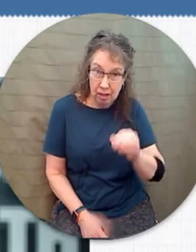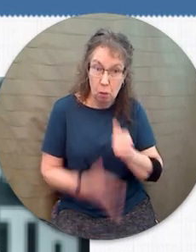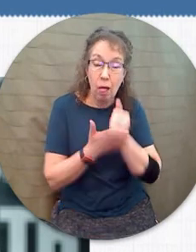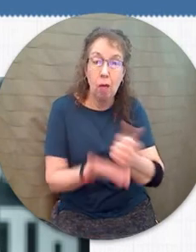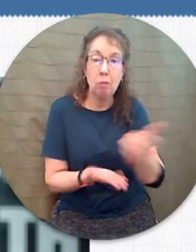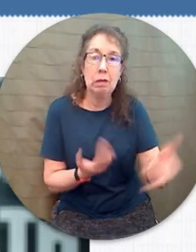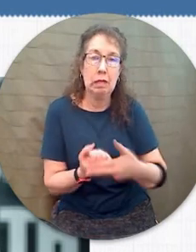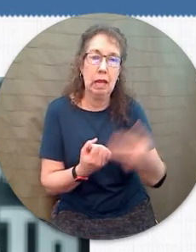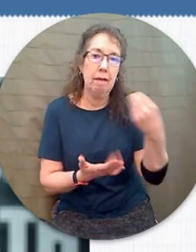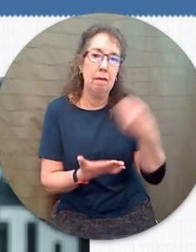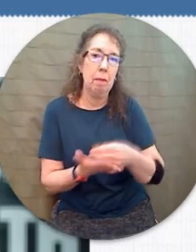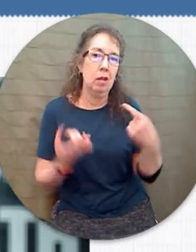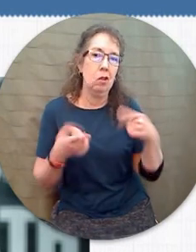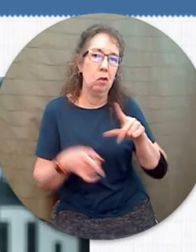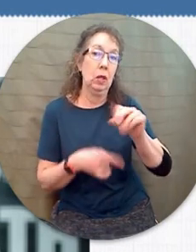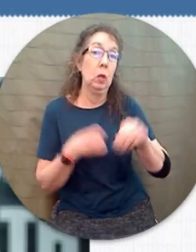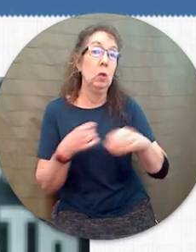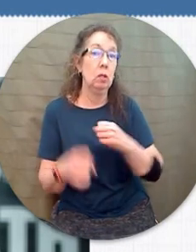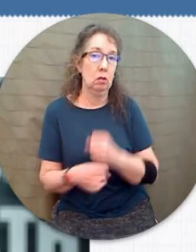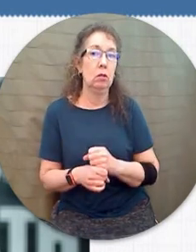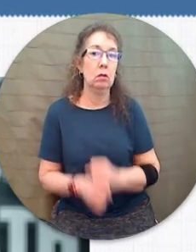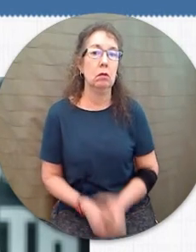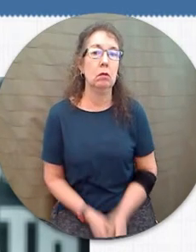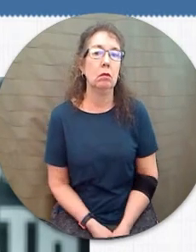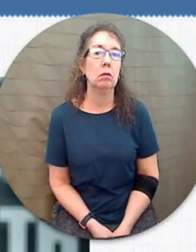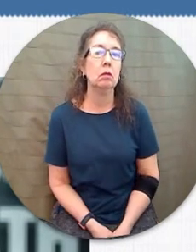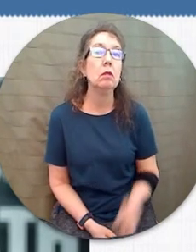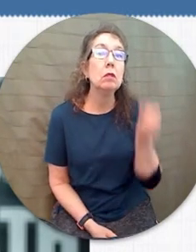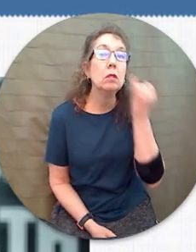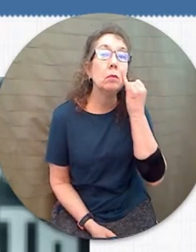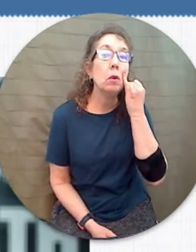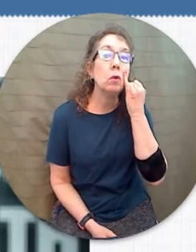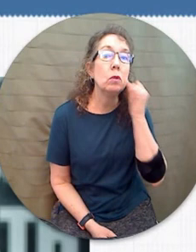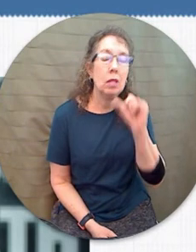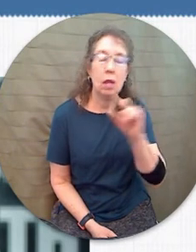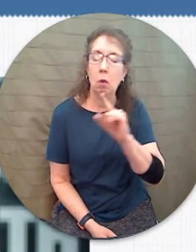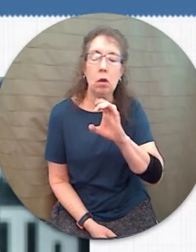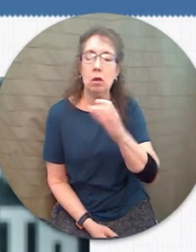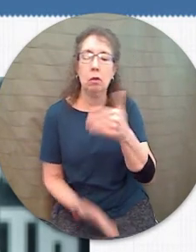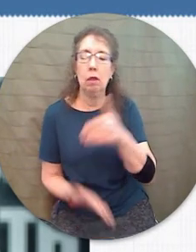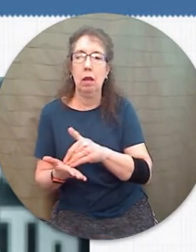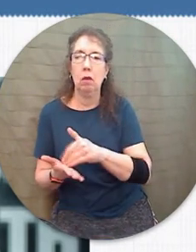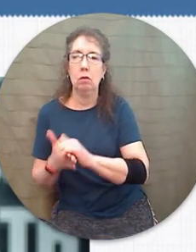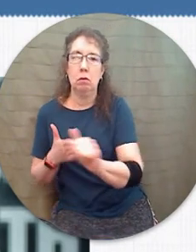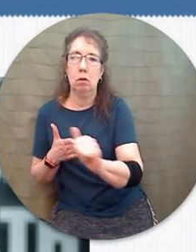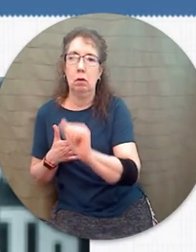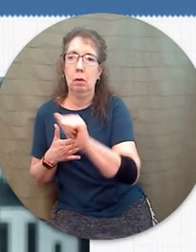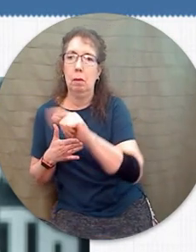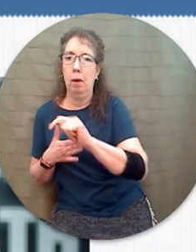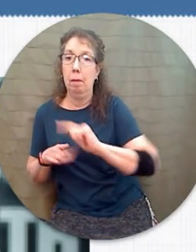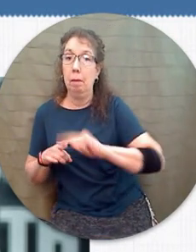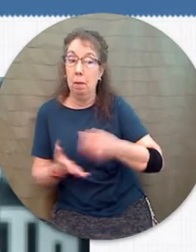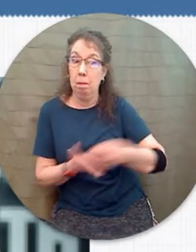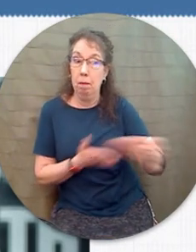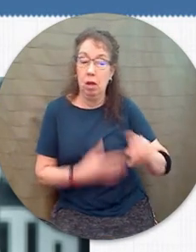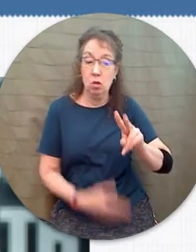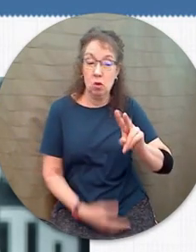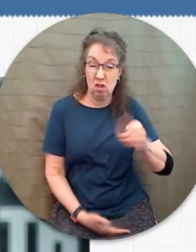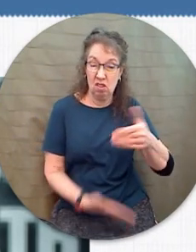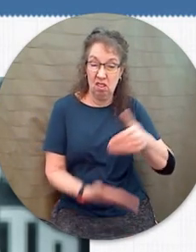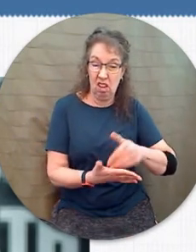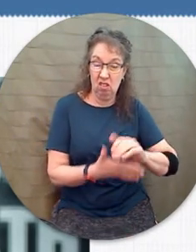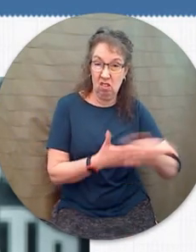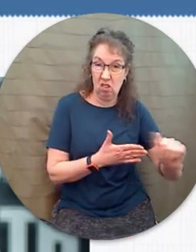frame. Now imagine what it would be if instead of a $100,000 apartment, you bought a $200,000 house